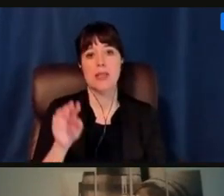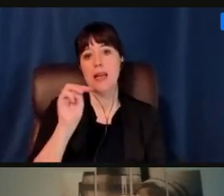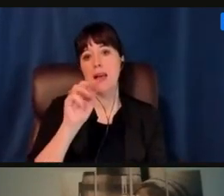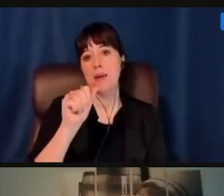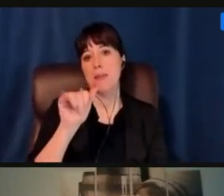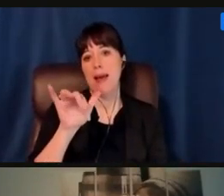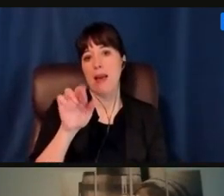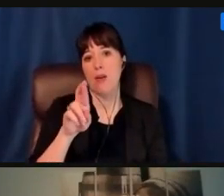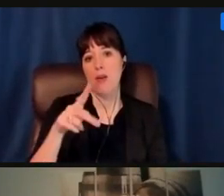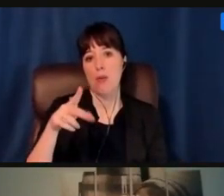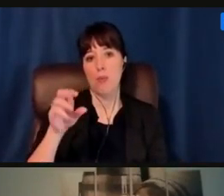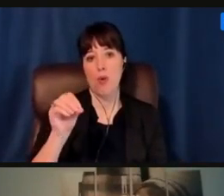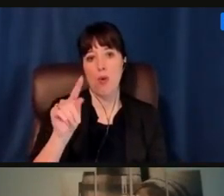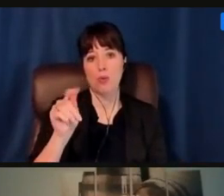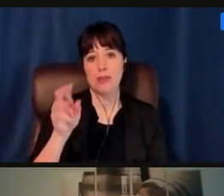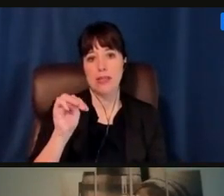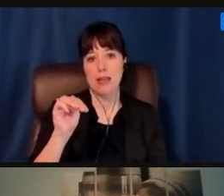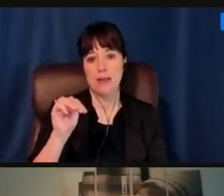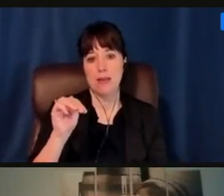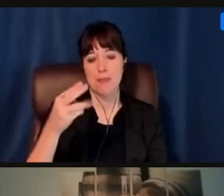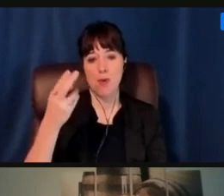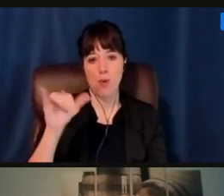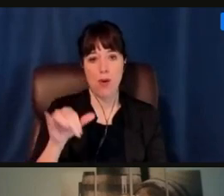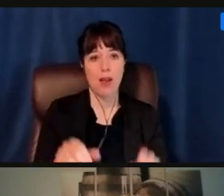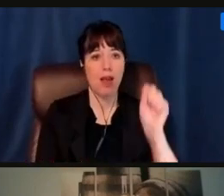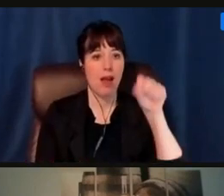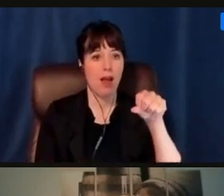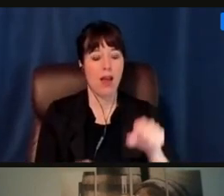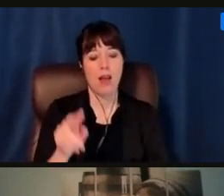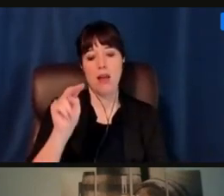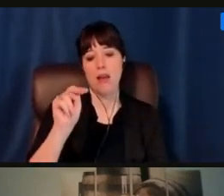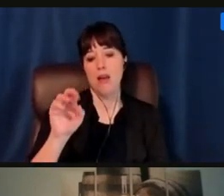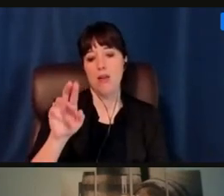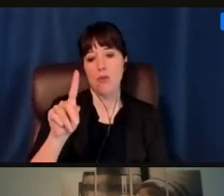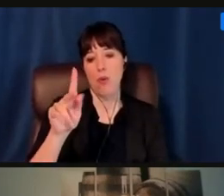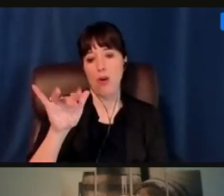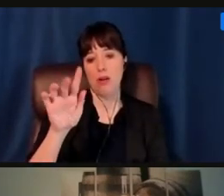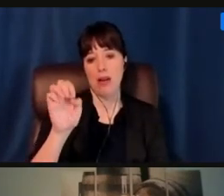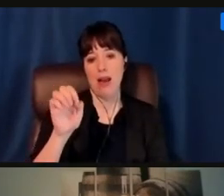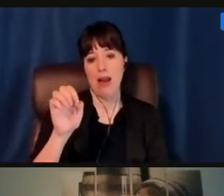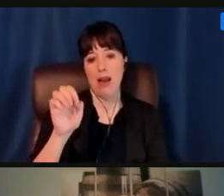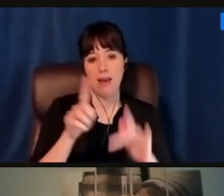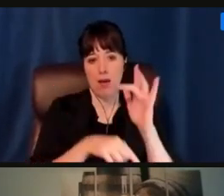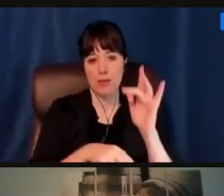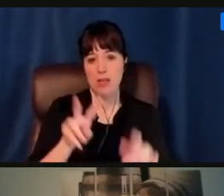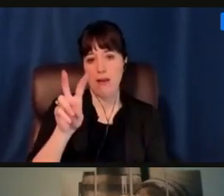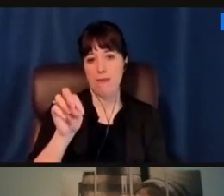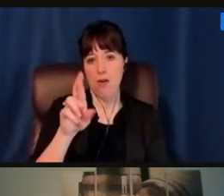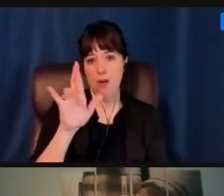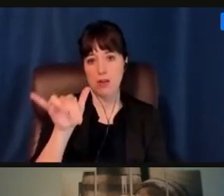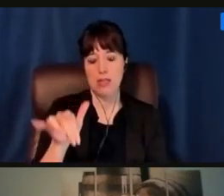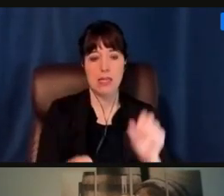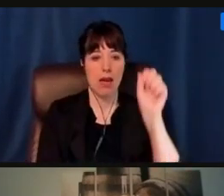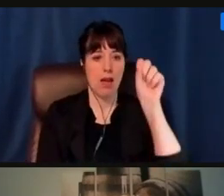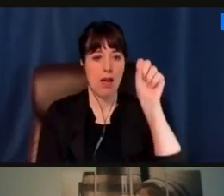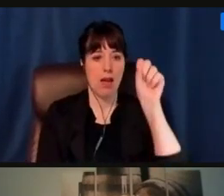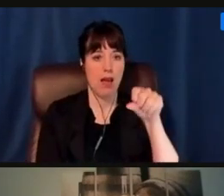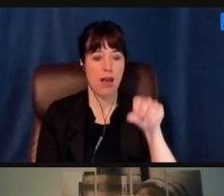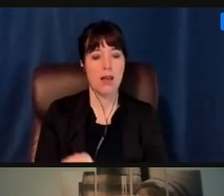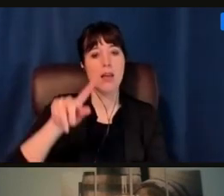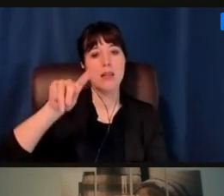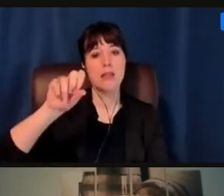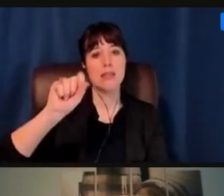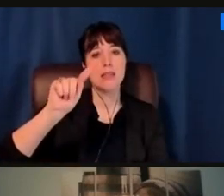Hoy. Aye. Councillor Nordijk absent. Councillor Varney. Aye. Councillor